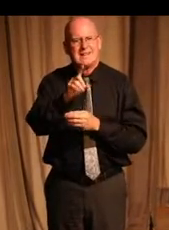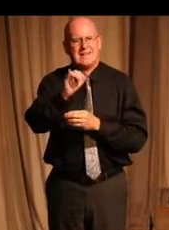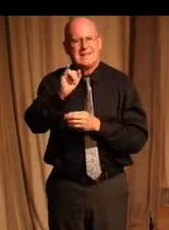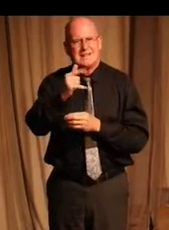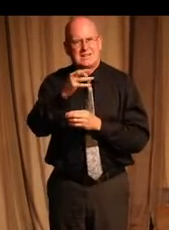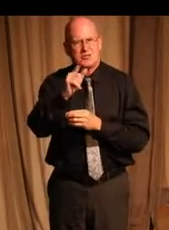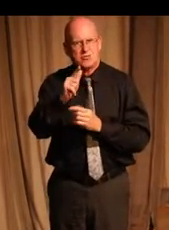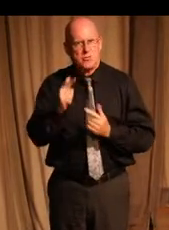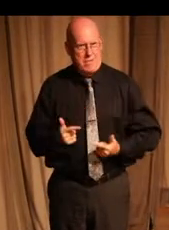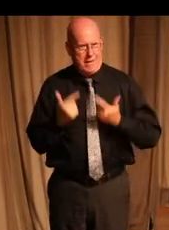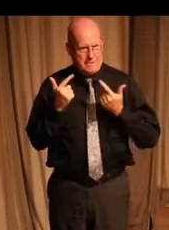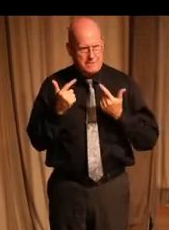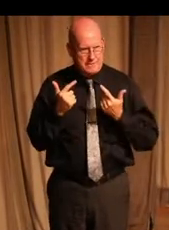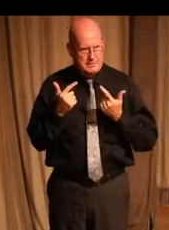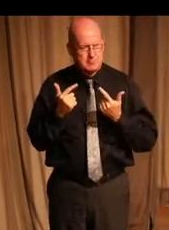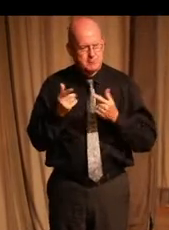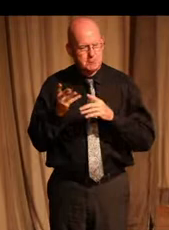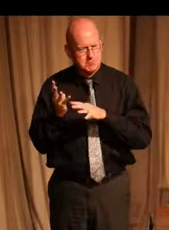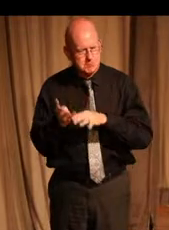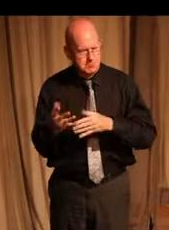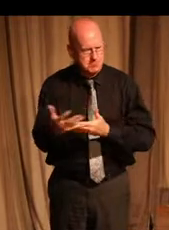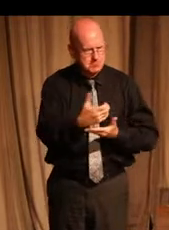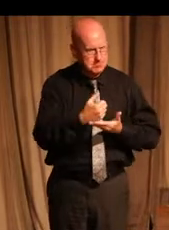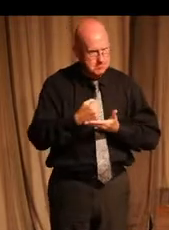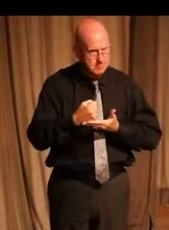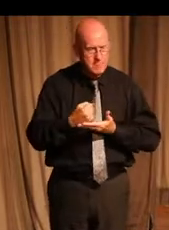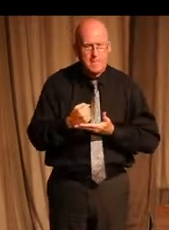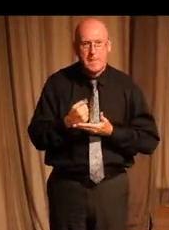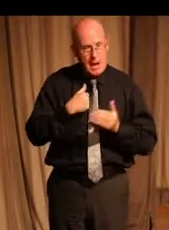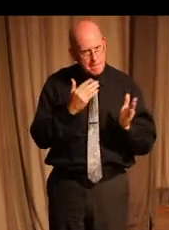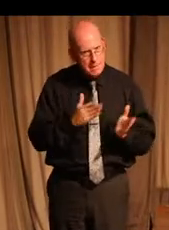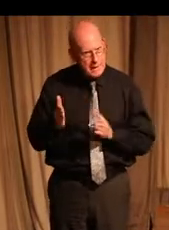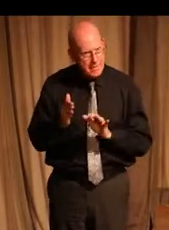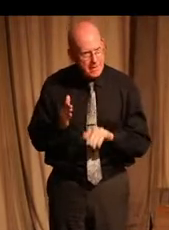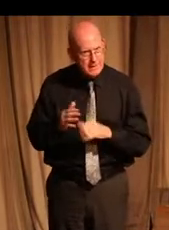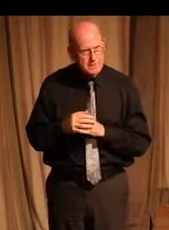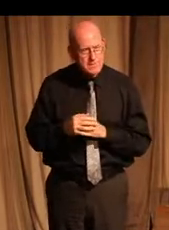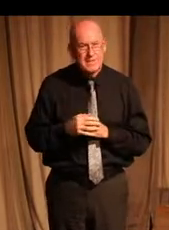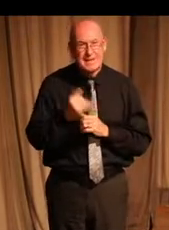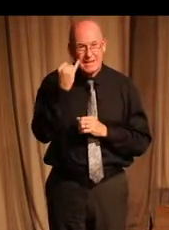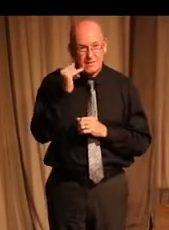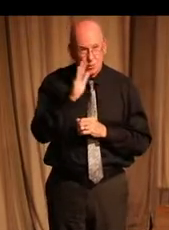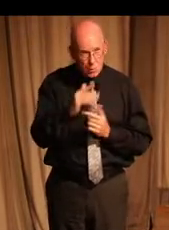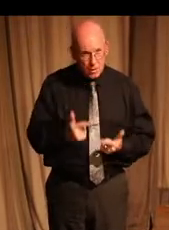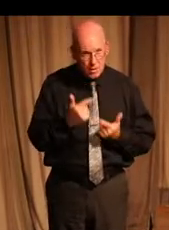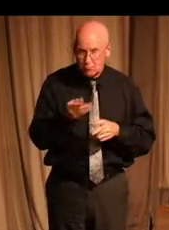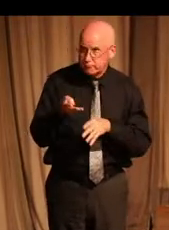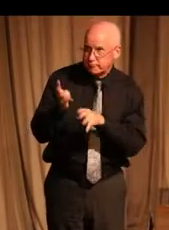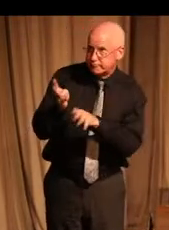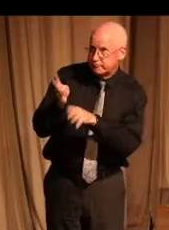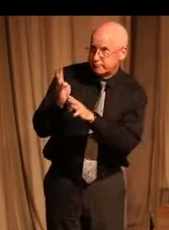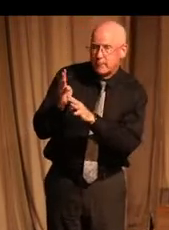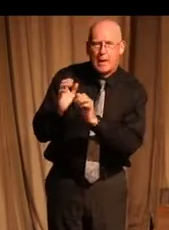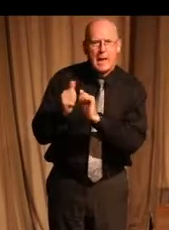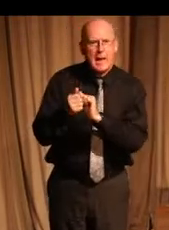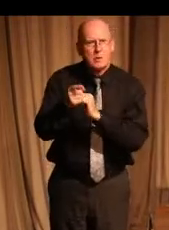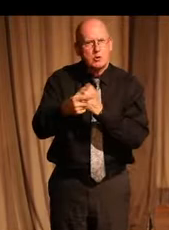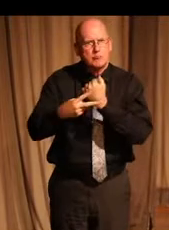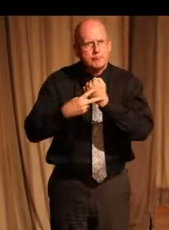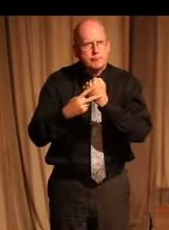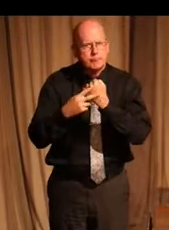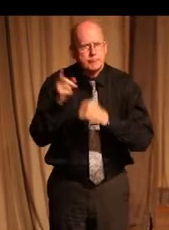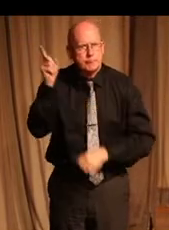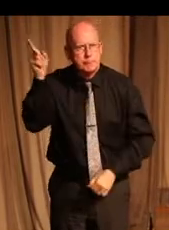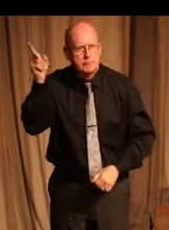is real, right? Like actually planning for those things. And so if much of your world is digital, like how are you archiving your digital world